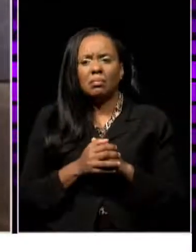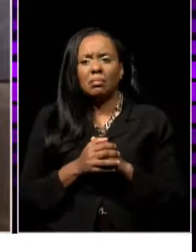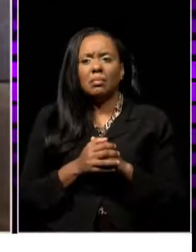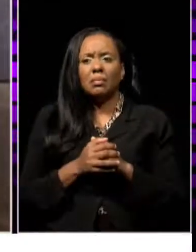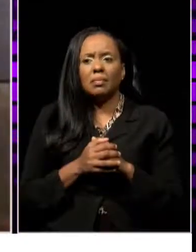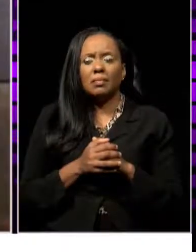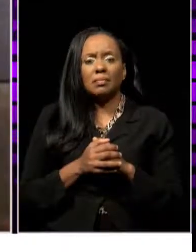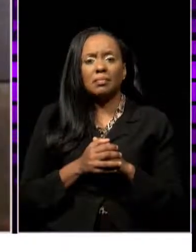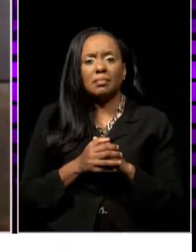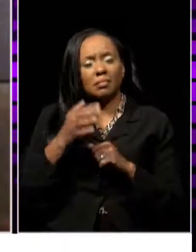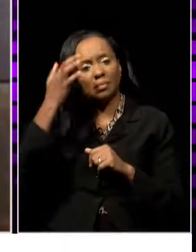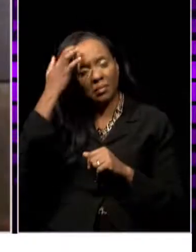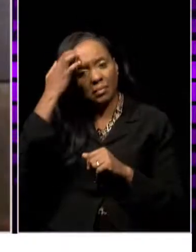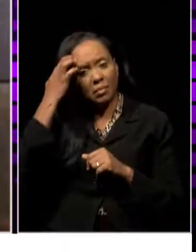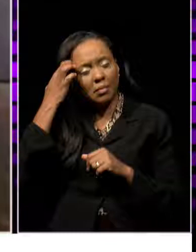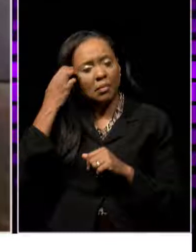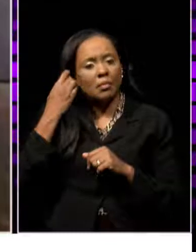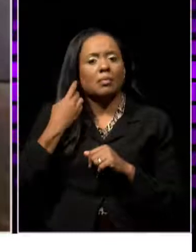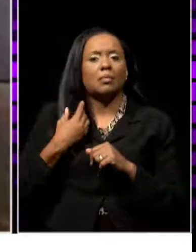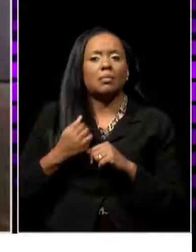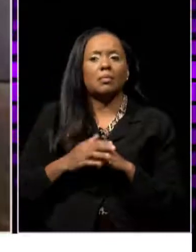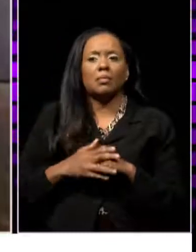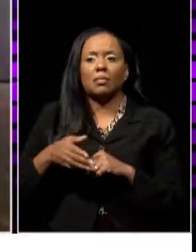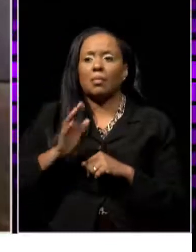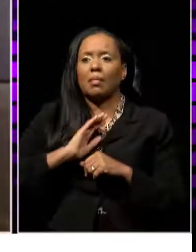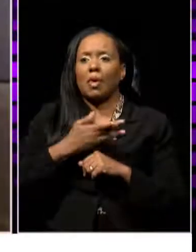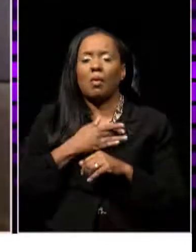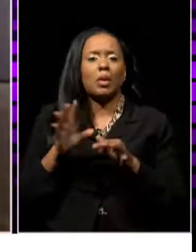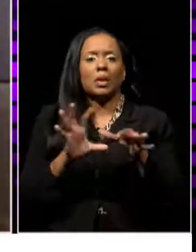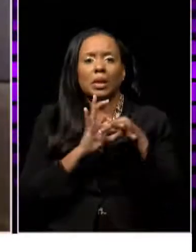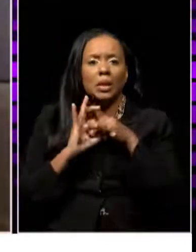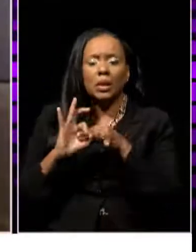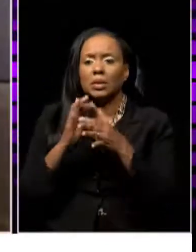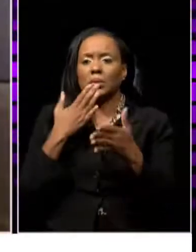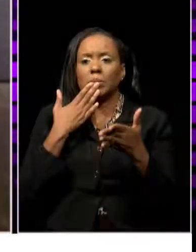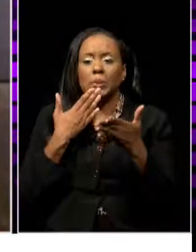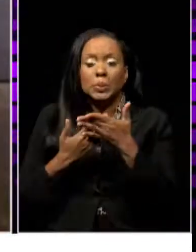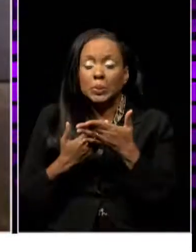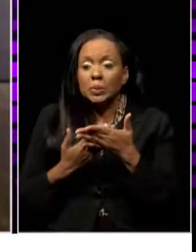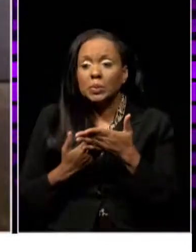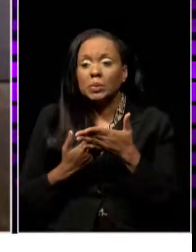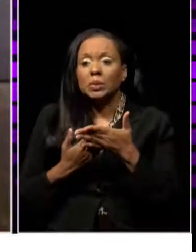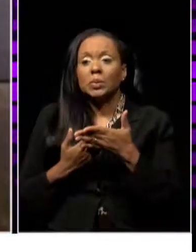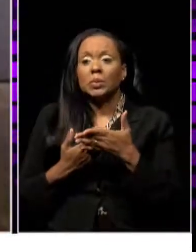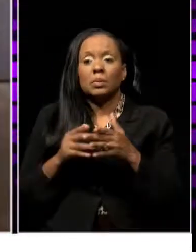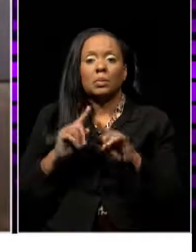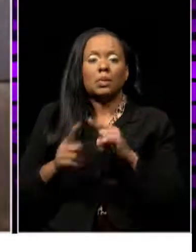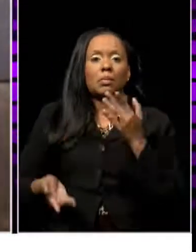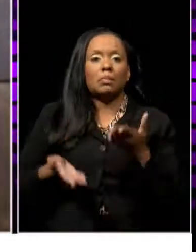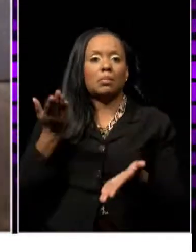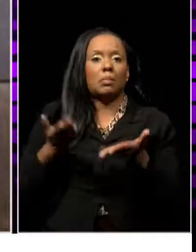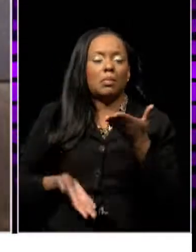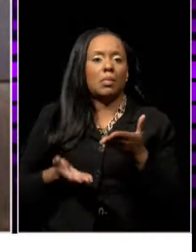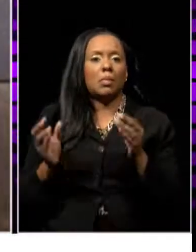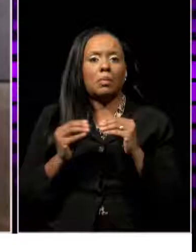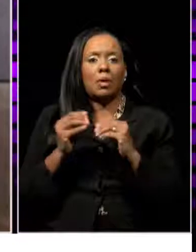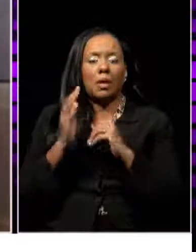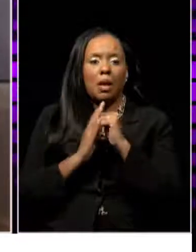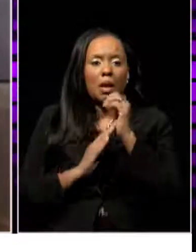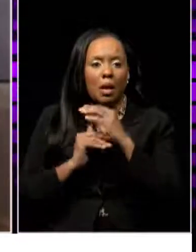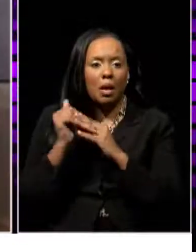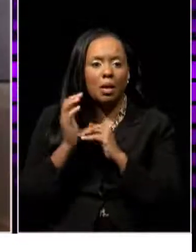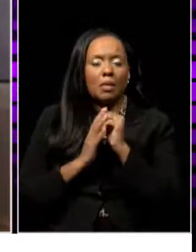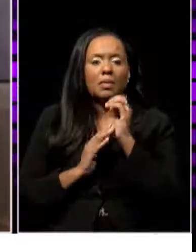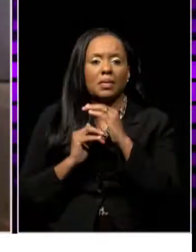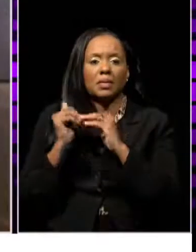having building relationships. I think to a large extent maybe it is more comfortable because um, they